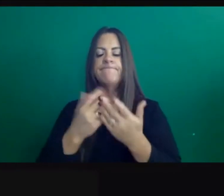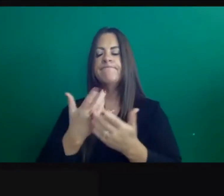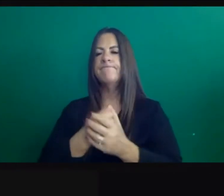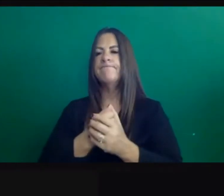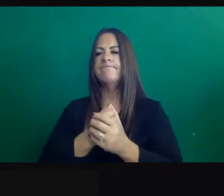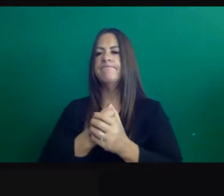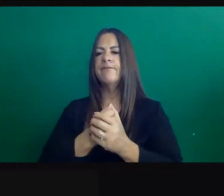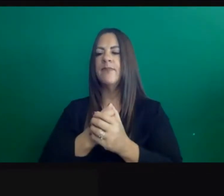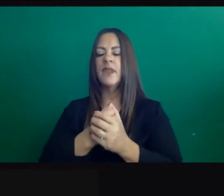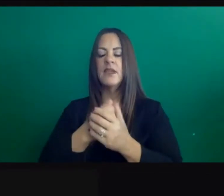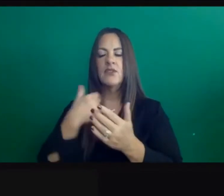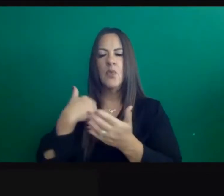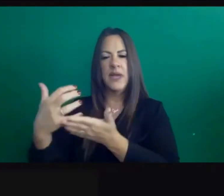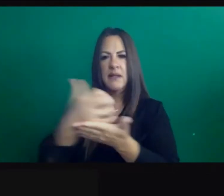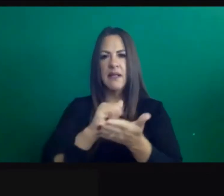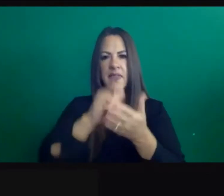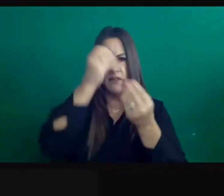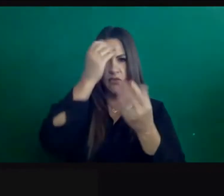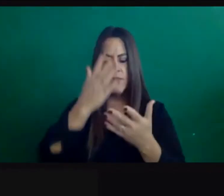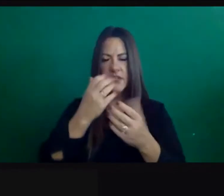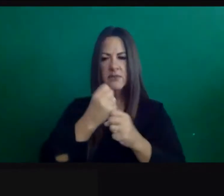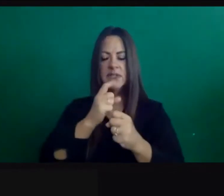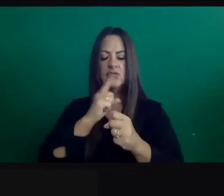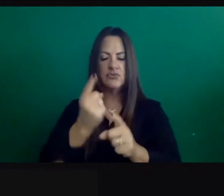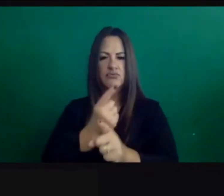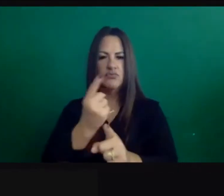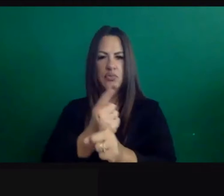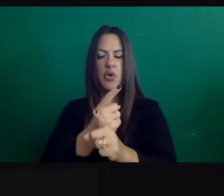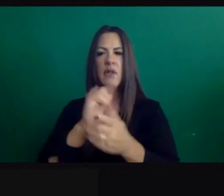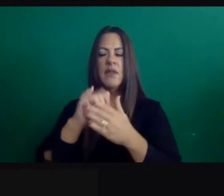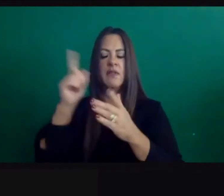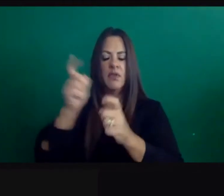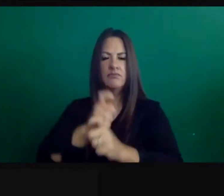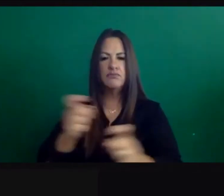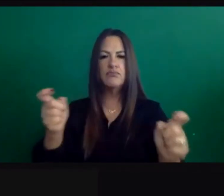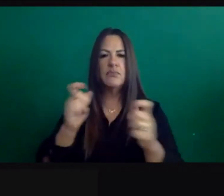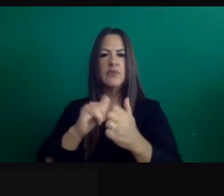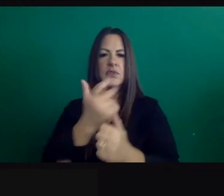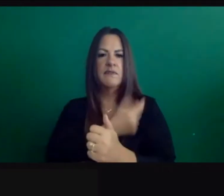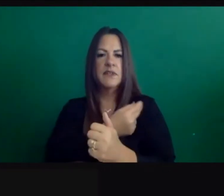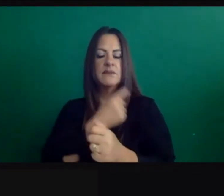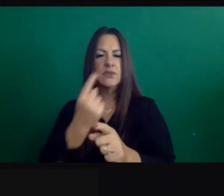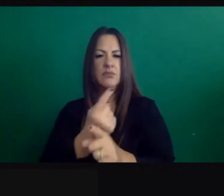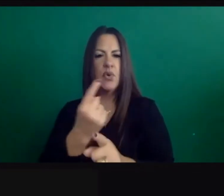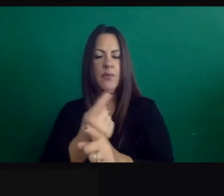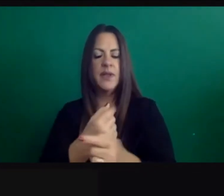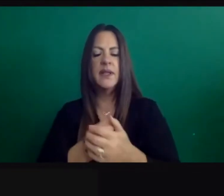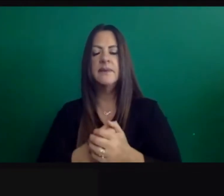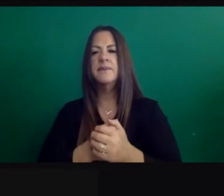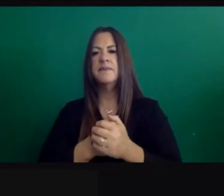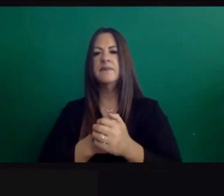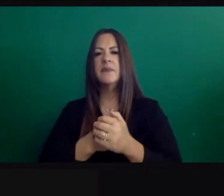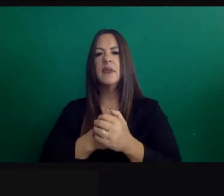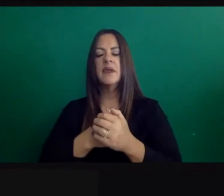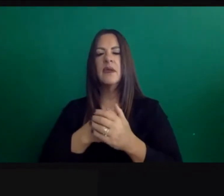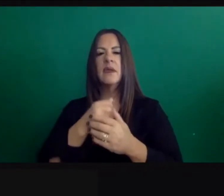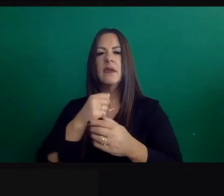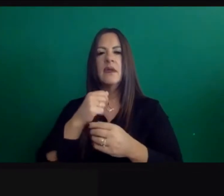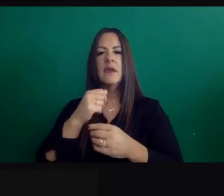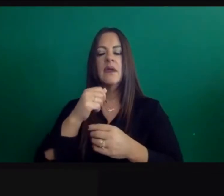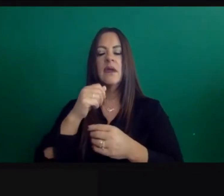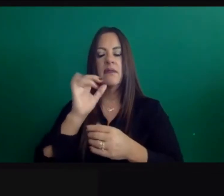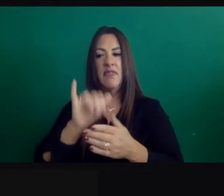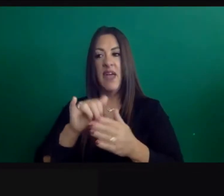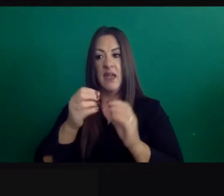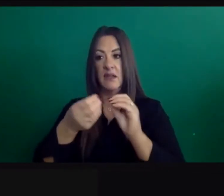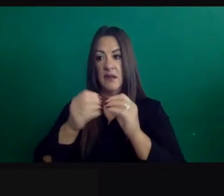working with county health departments on distributing vaccine. So bringing that all together in a way that isn't just shared with